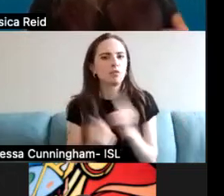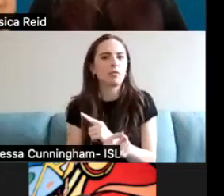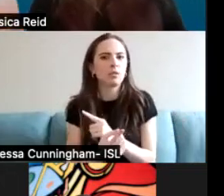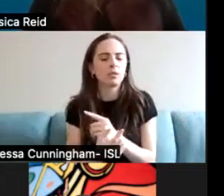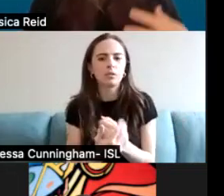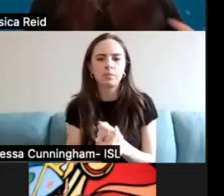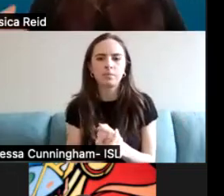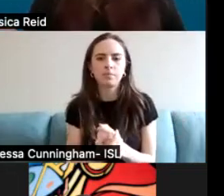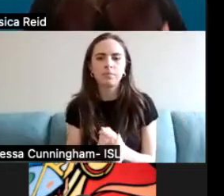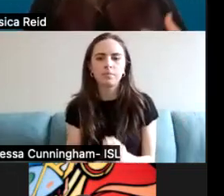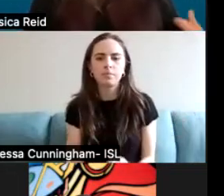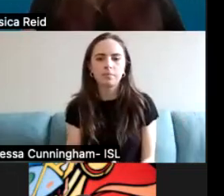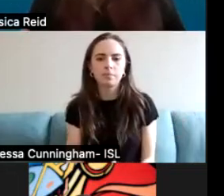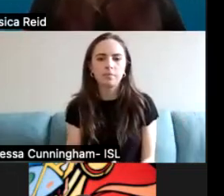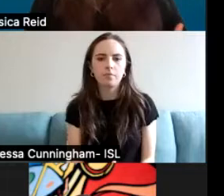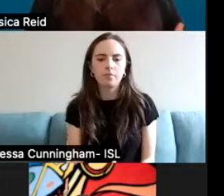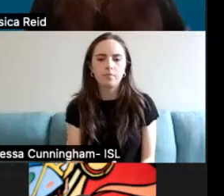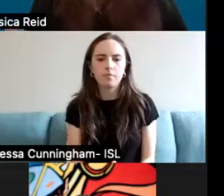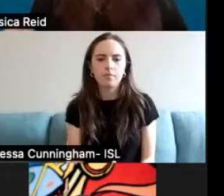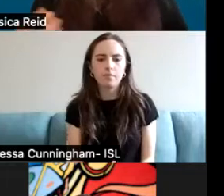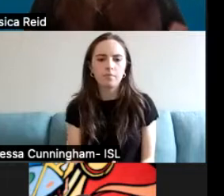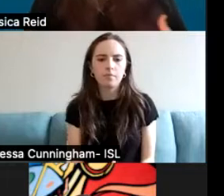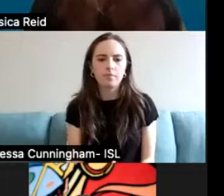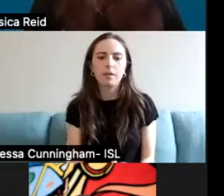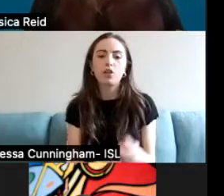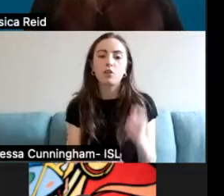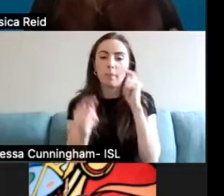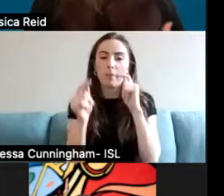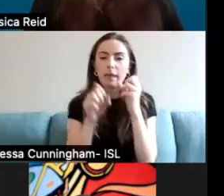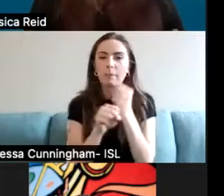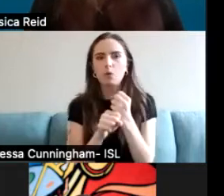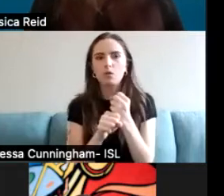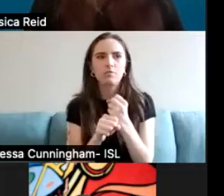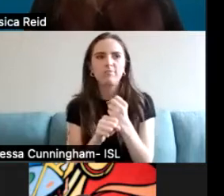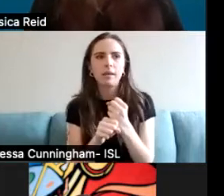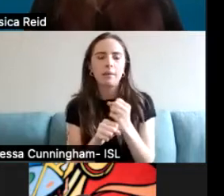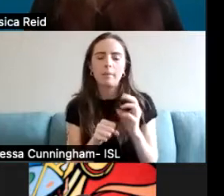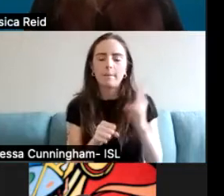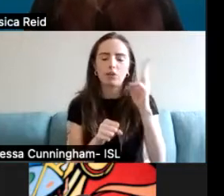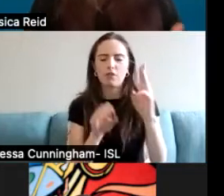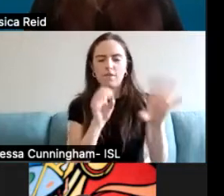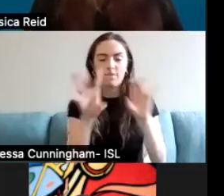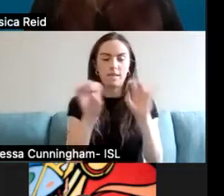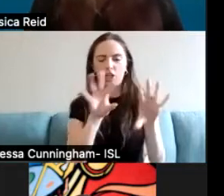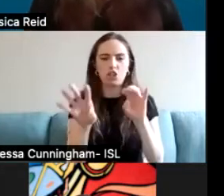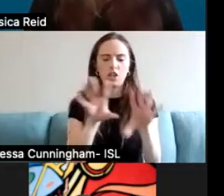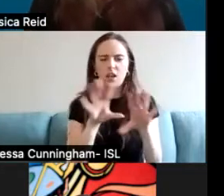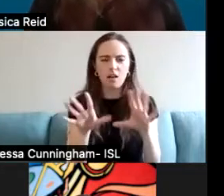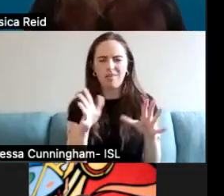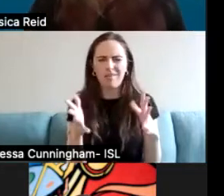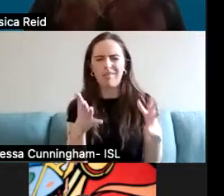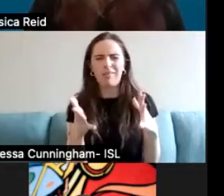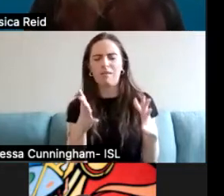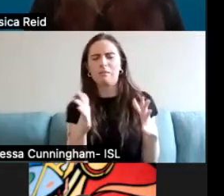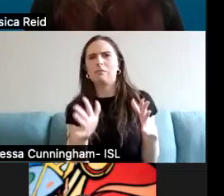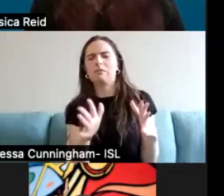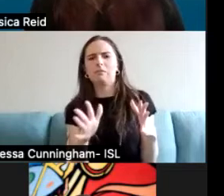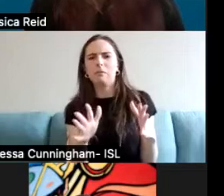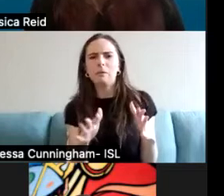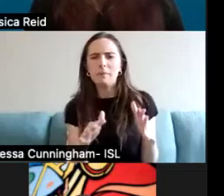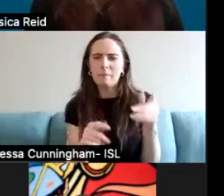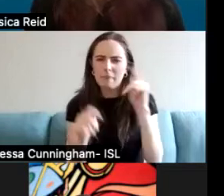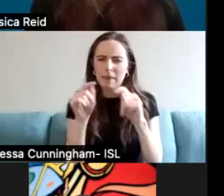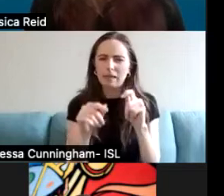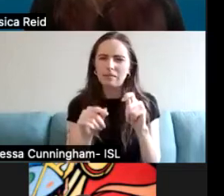about, images that are flashing and if there's animated GIFs and things like that, just consider that they could be very